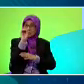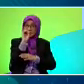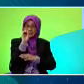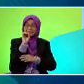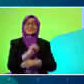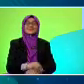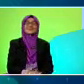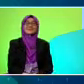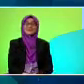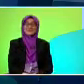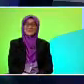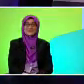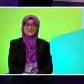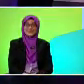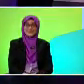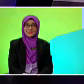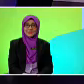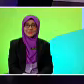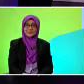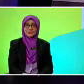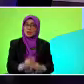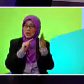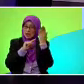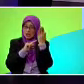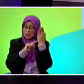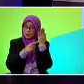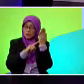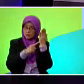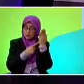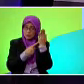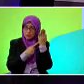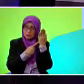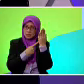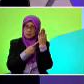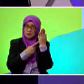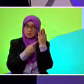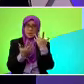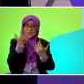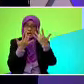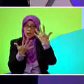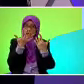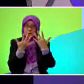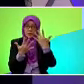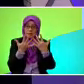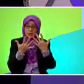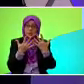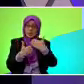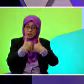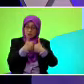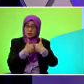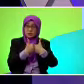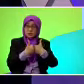one, what did she do with it? You toasted it, right? And one thing we noticed that Bella puts her